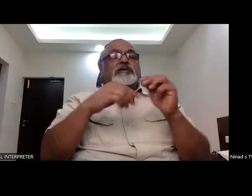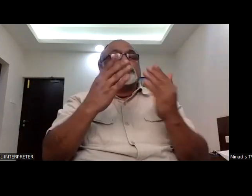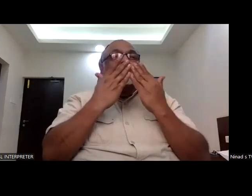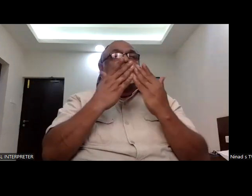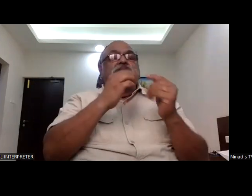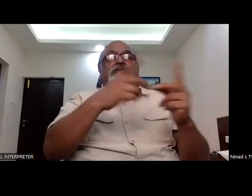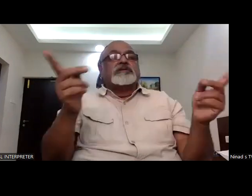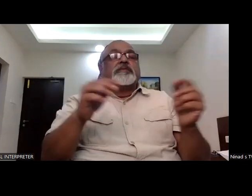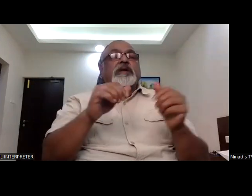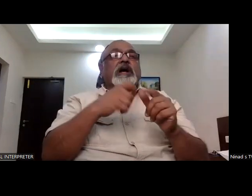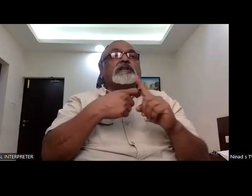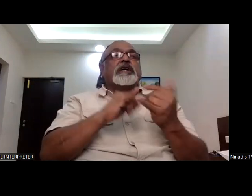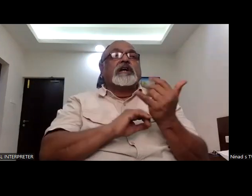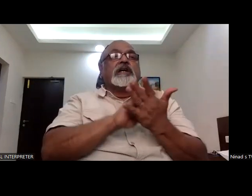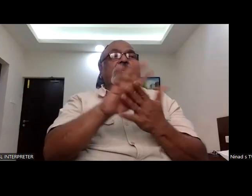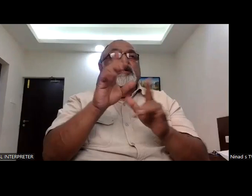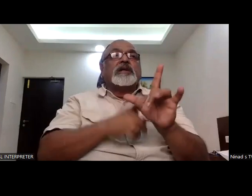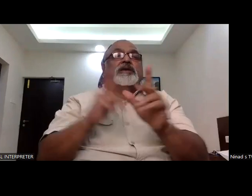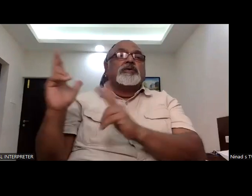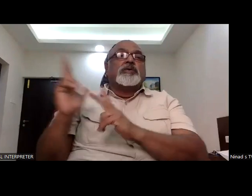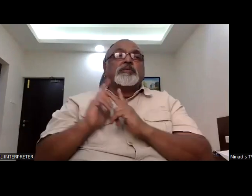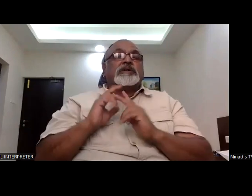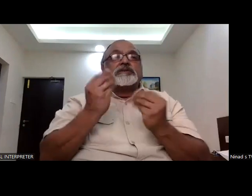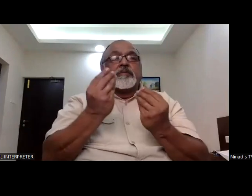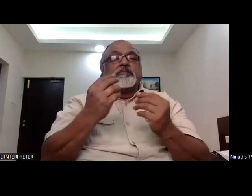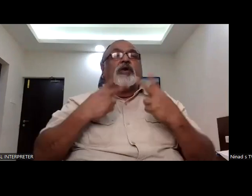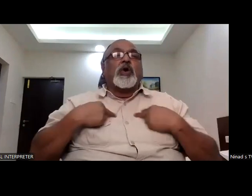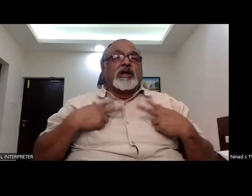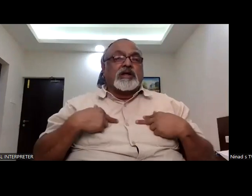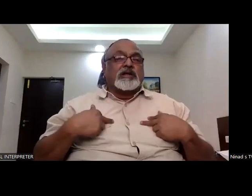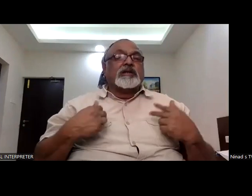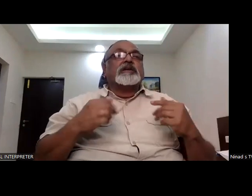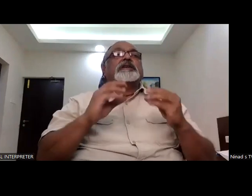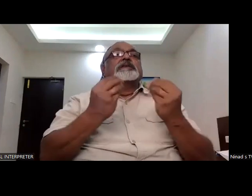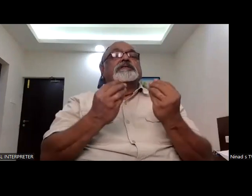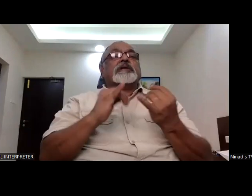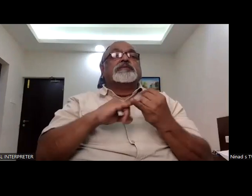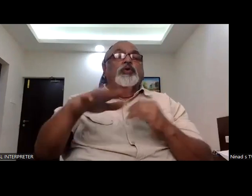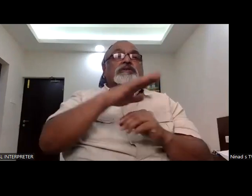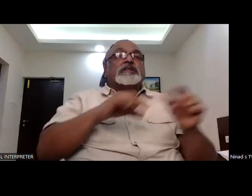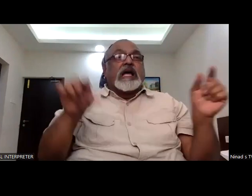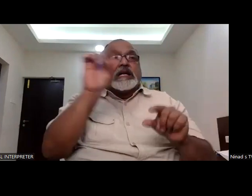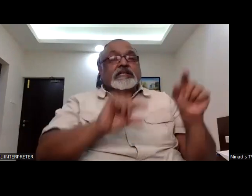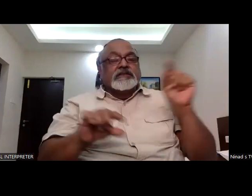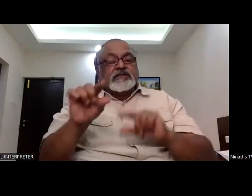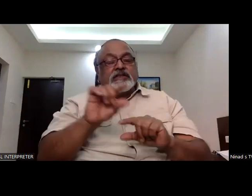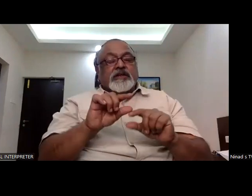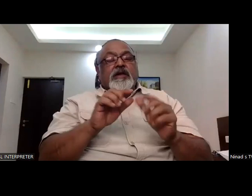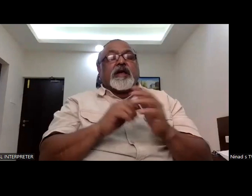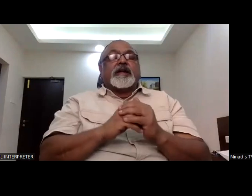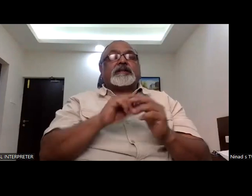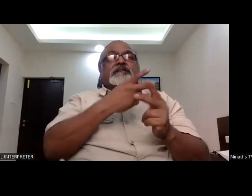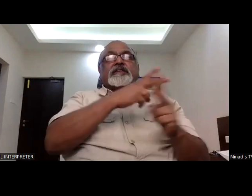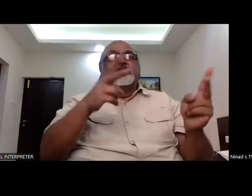Akshay told me that a couple of you are lawyers and some of you are social scientists and working in different